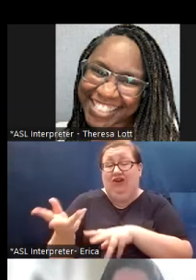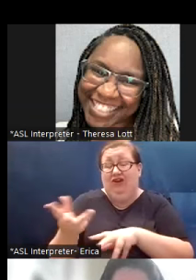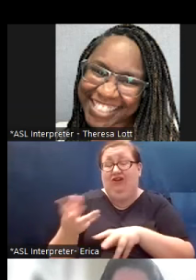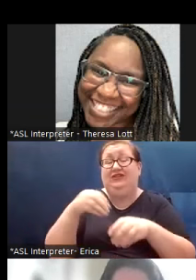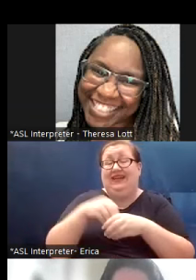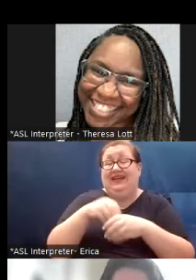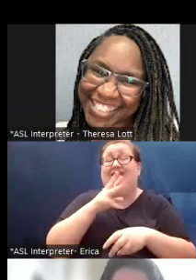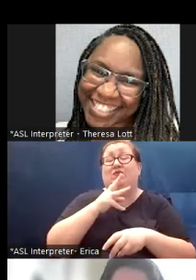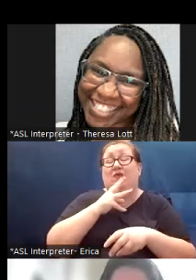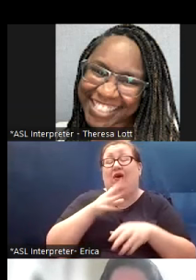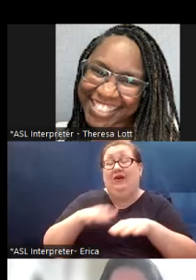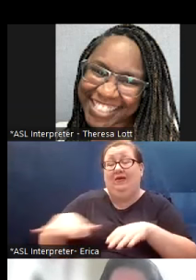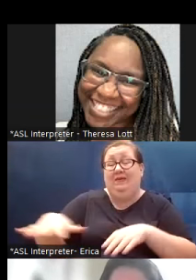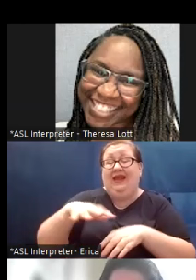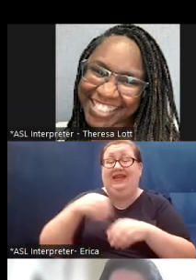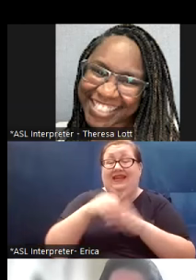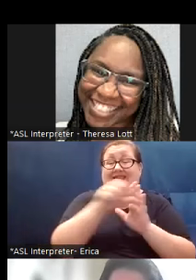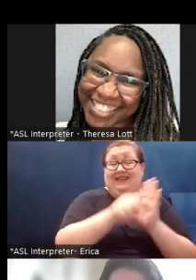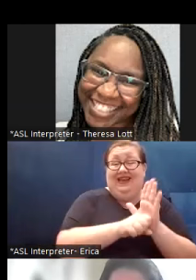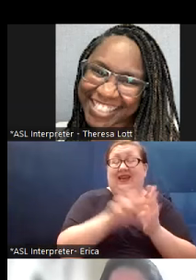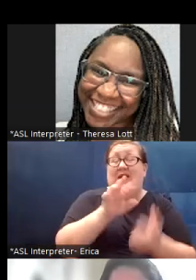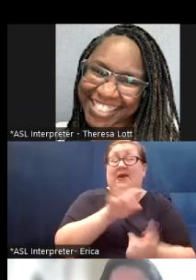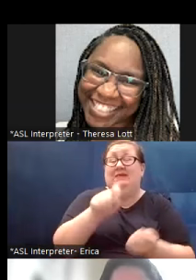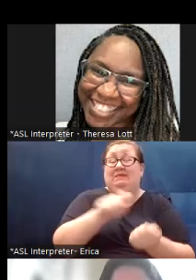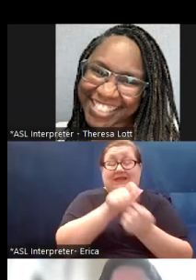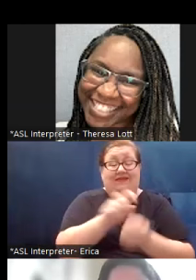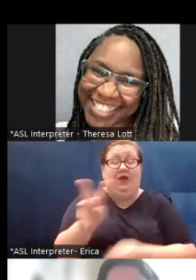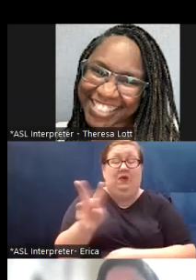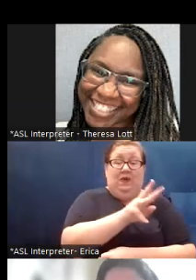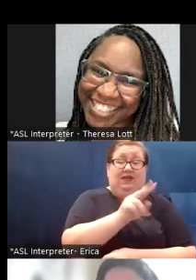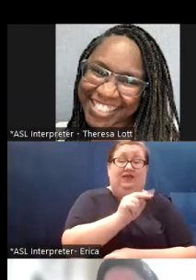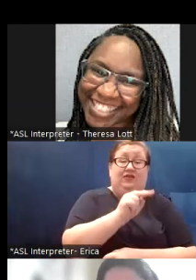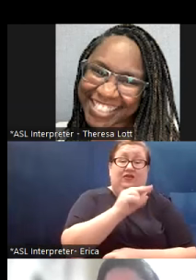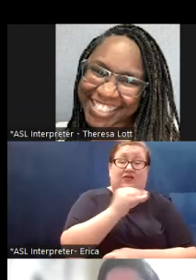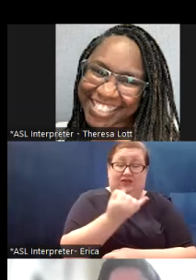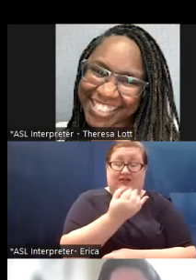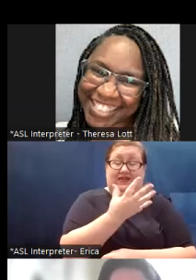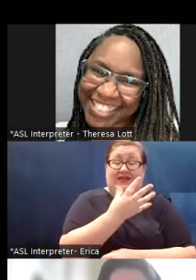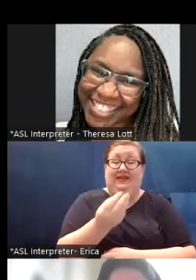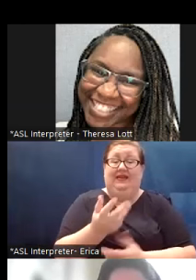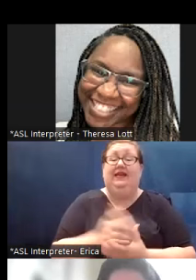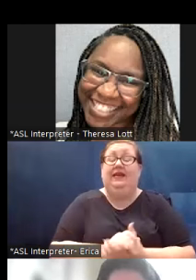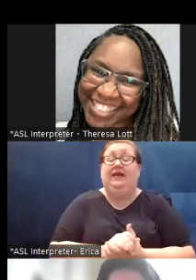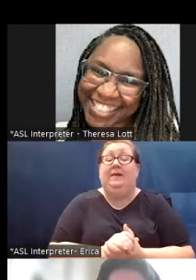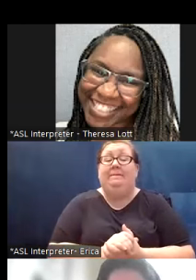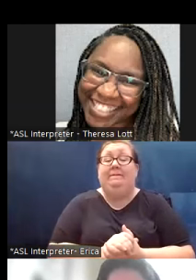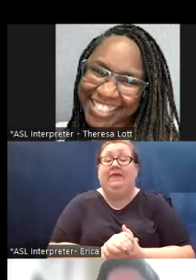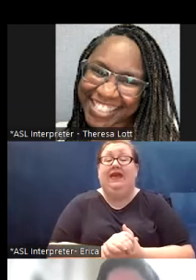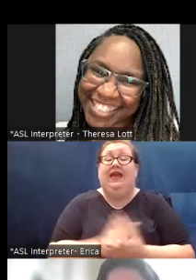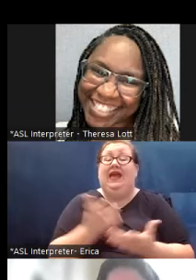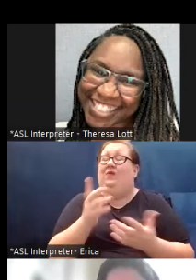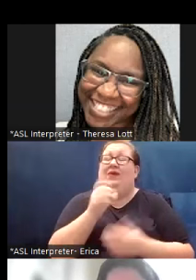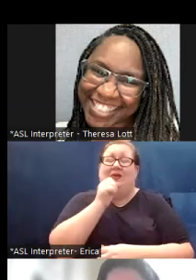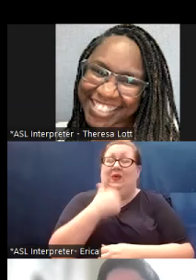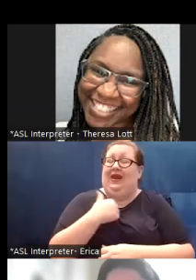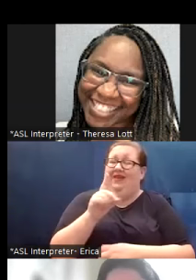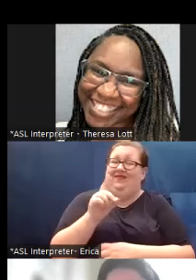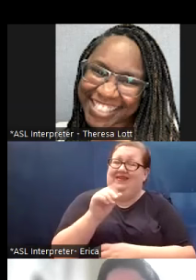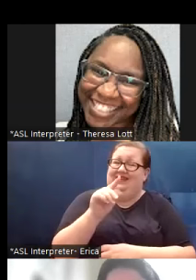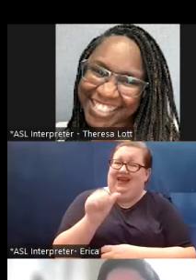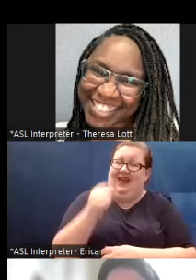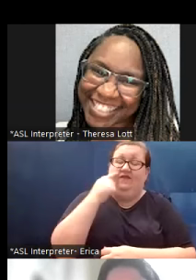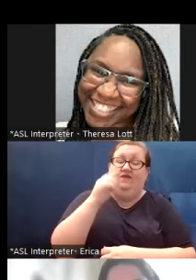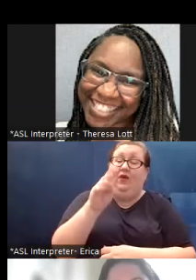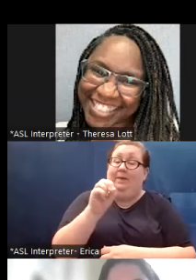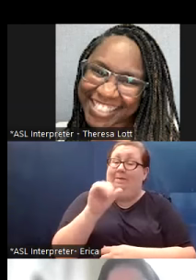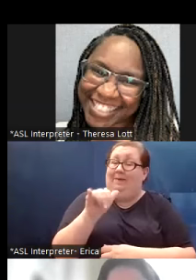in Western Jersey City and parts of Newark. So unfortunately, data is lacking for Bayonne. However, the groundwater